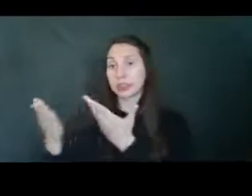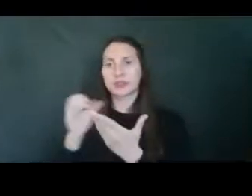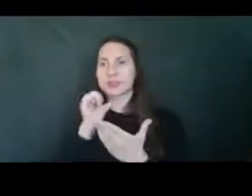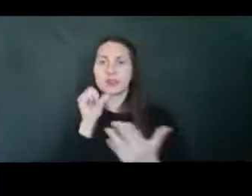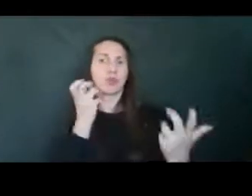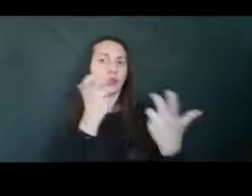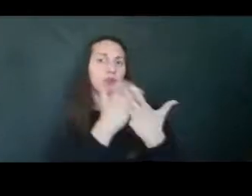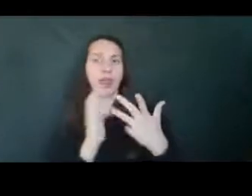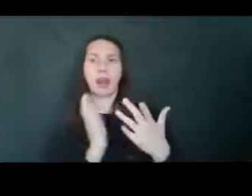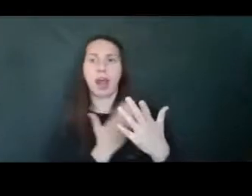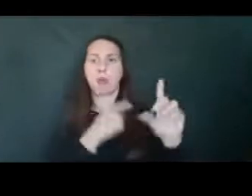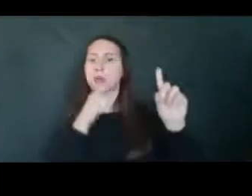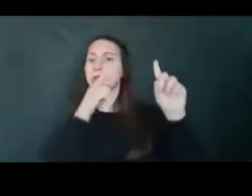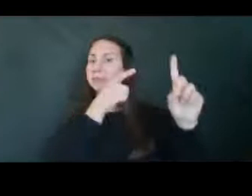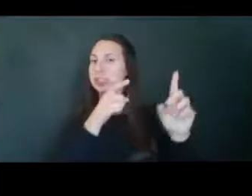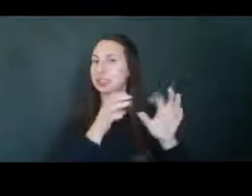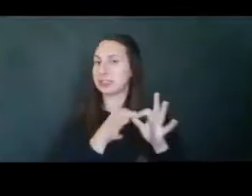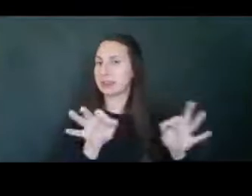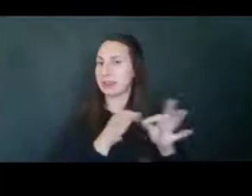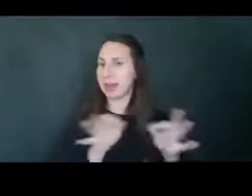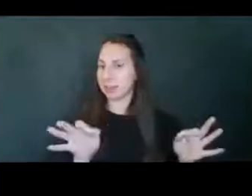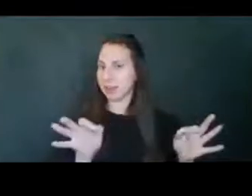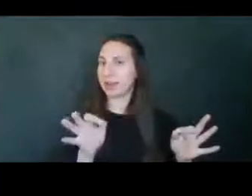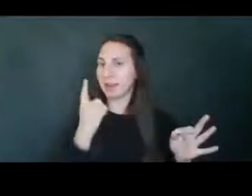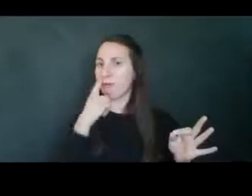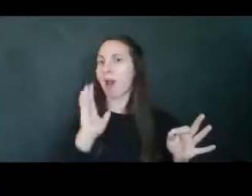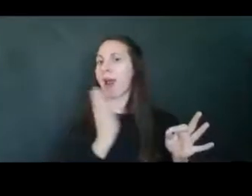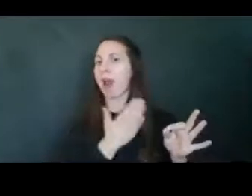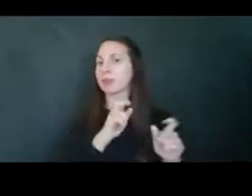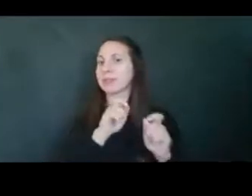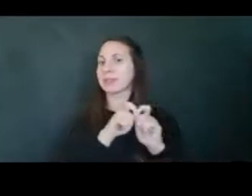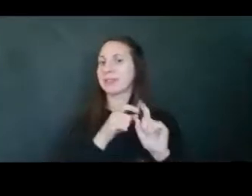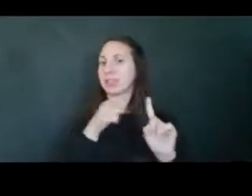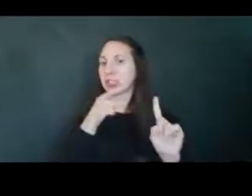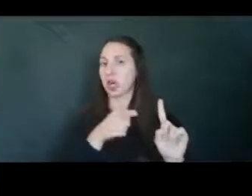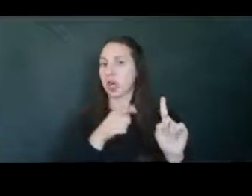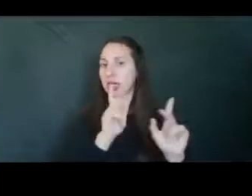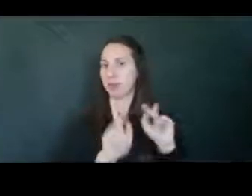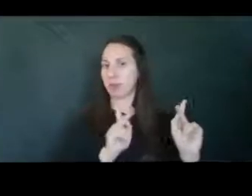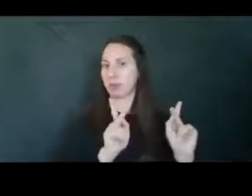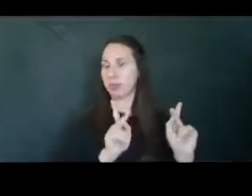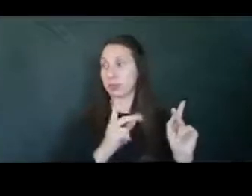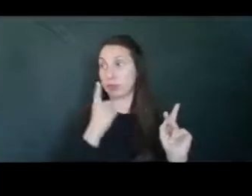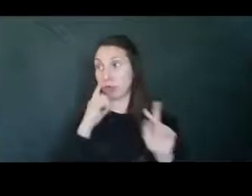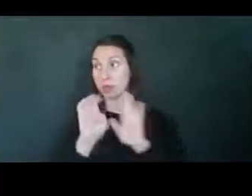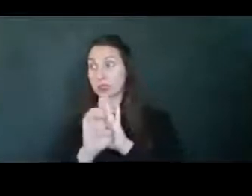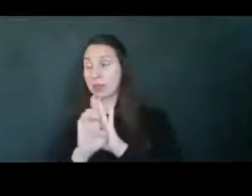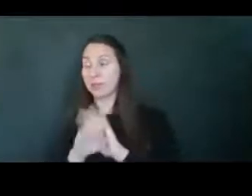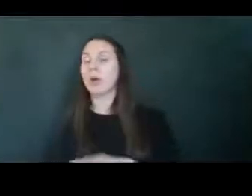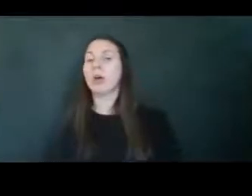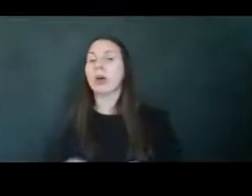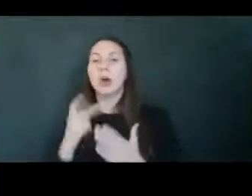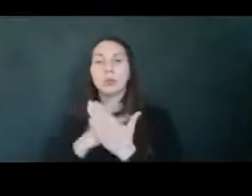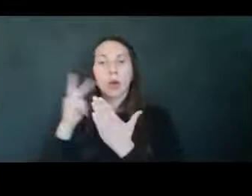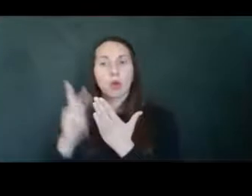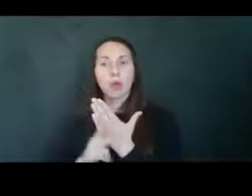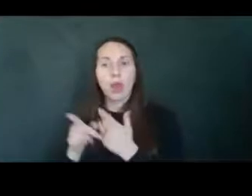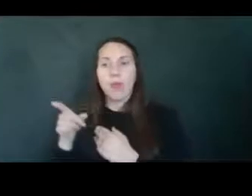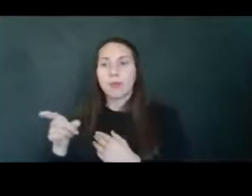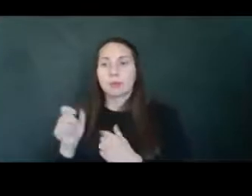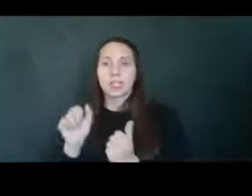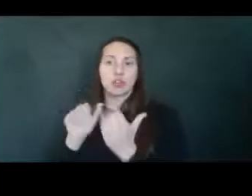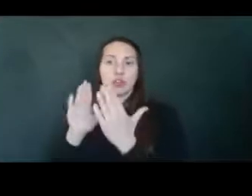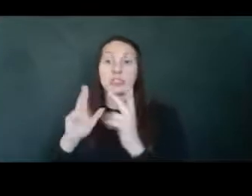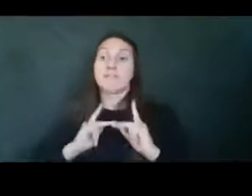statement developed regarding the target population. For instance, programs that were addressing